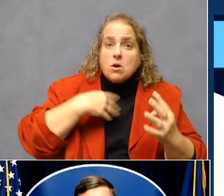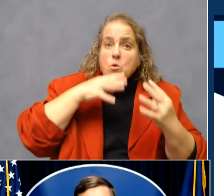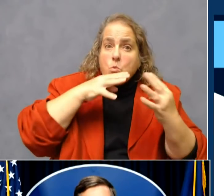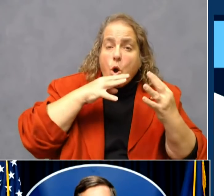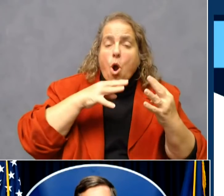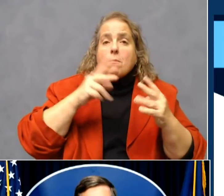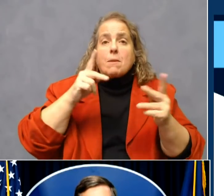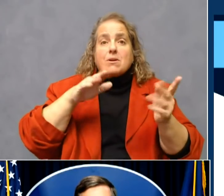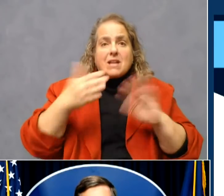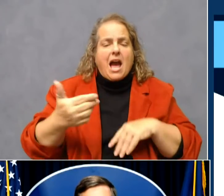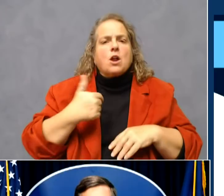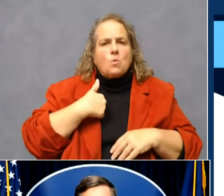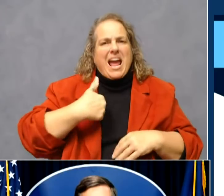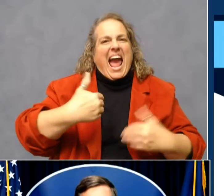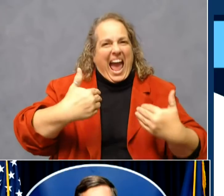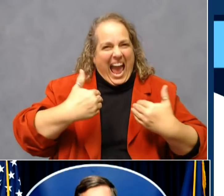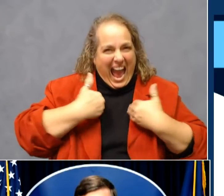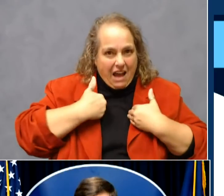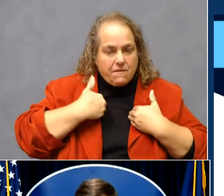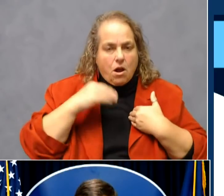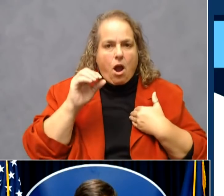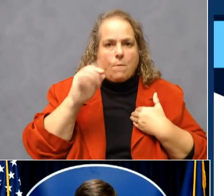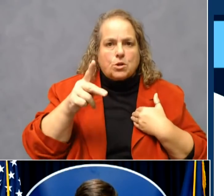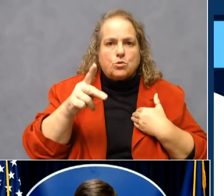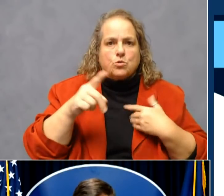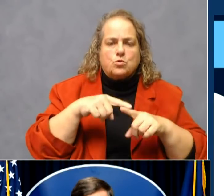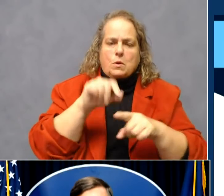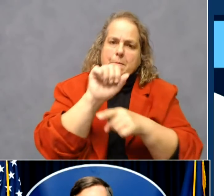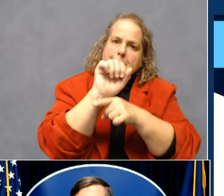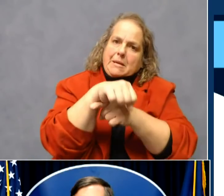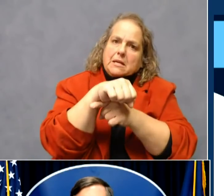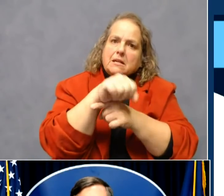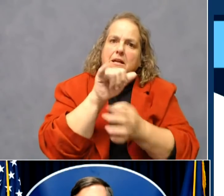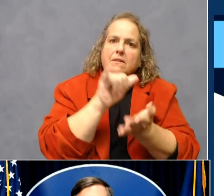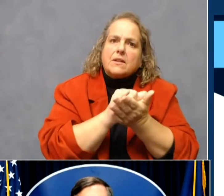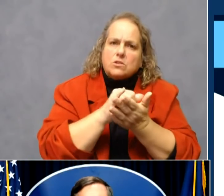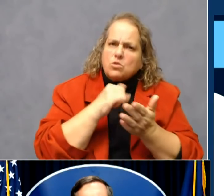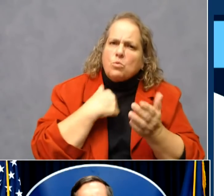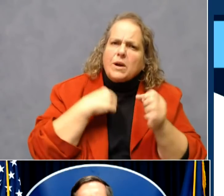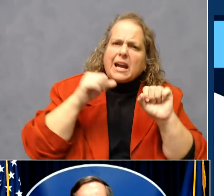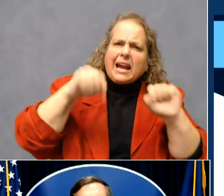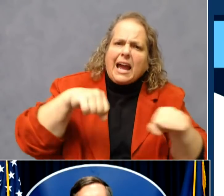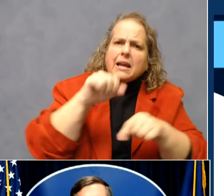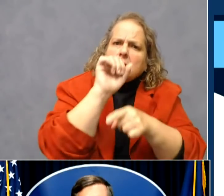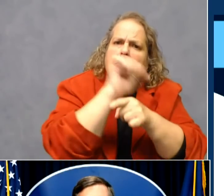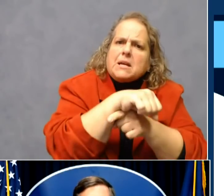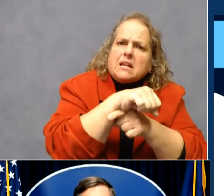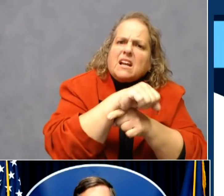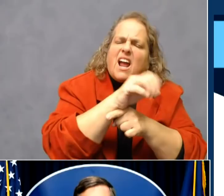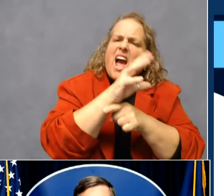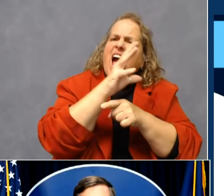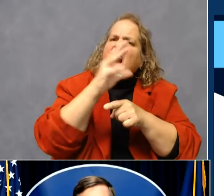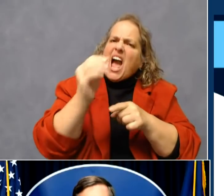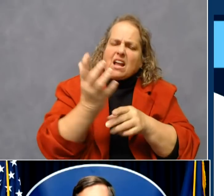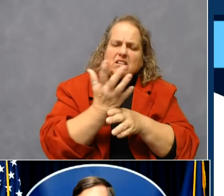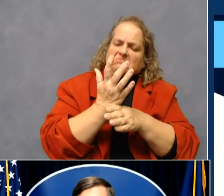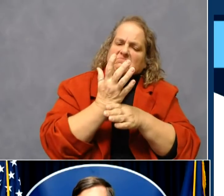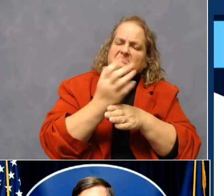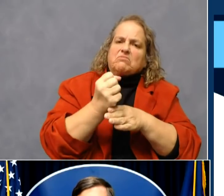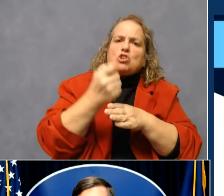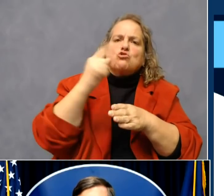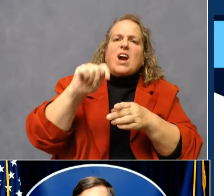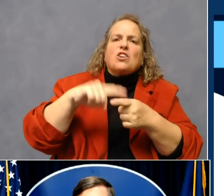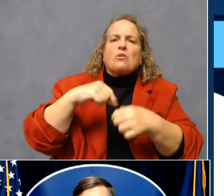beat this thing and to render it into something can't harm anybody else ever